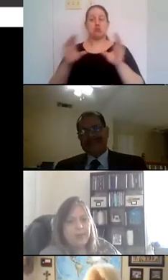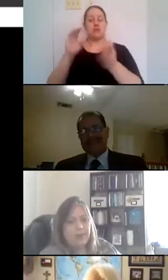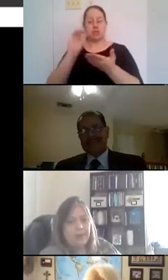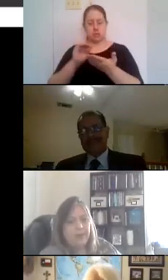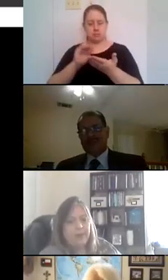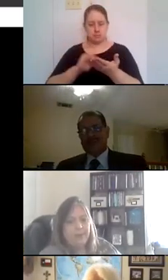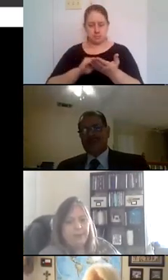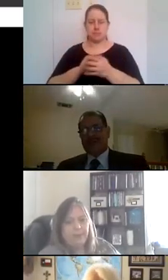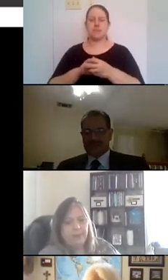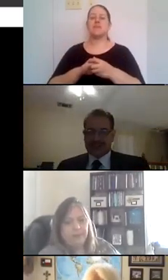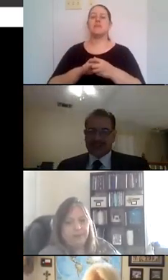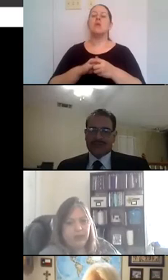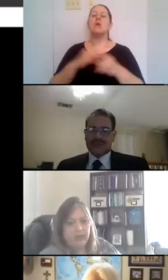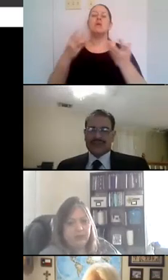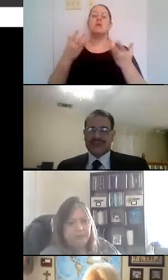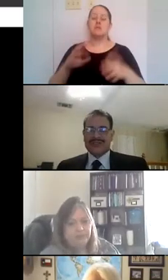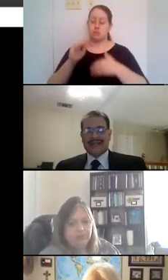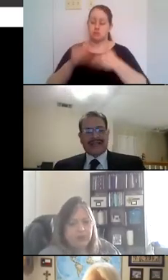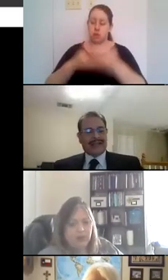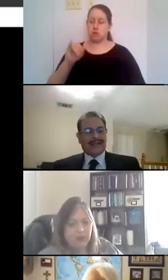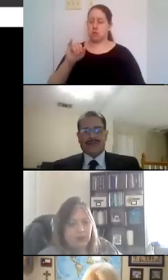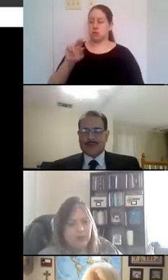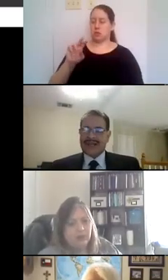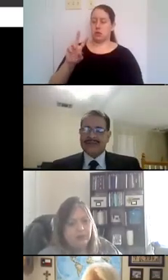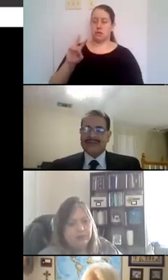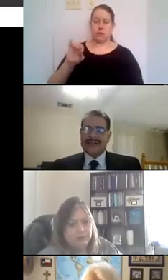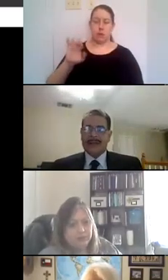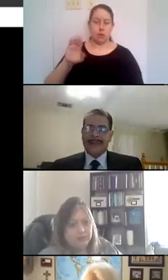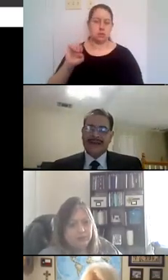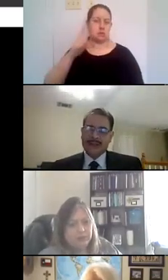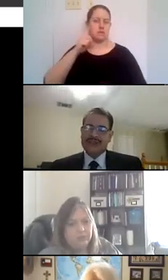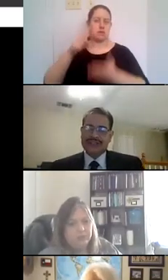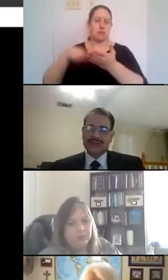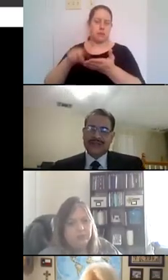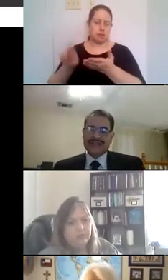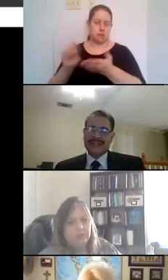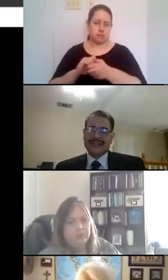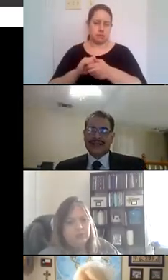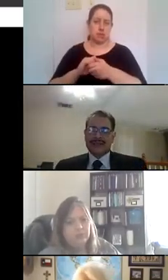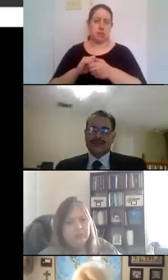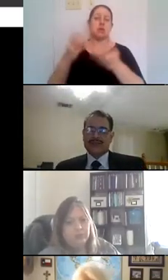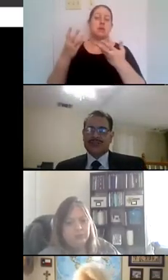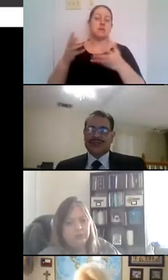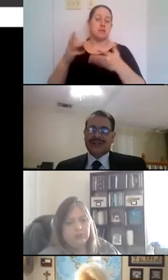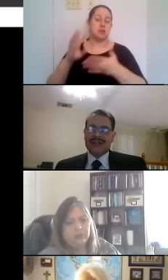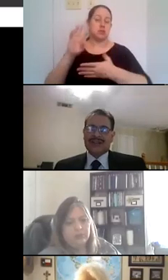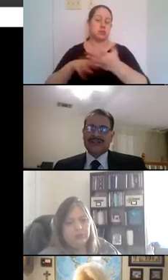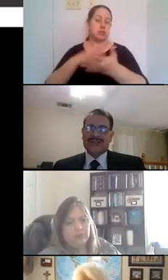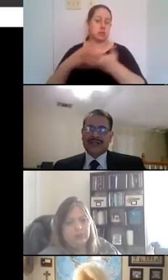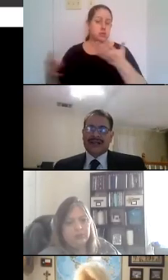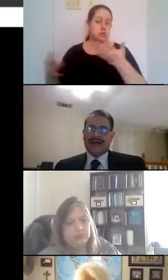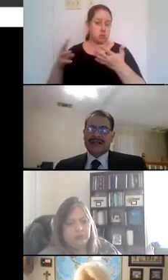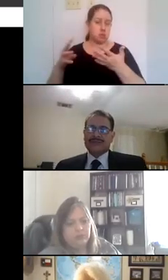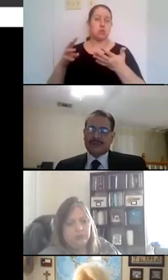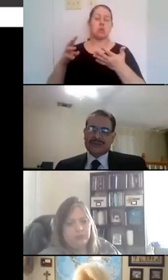and then we process the invoices for payment. And then we schedule any future